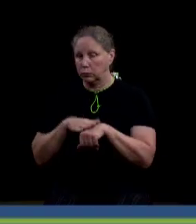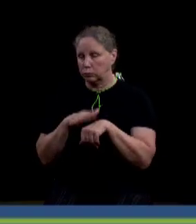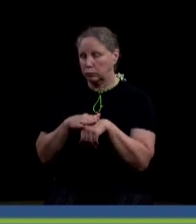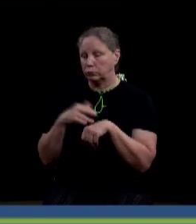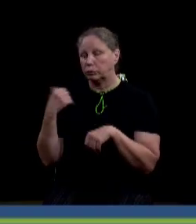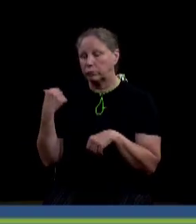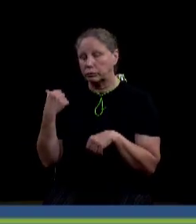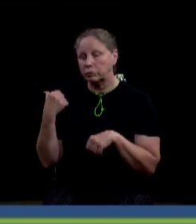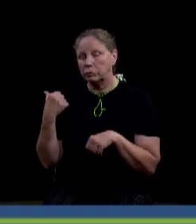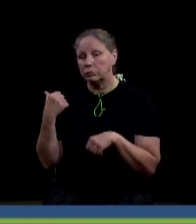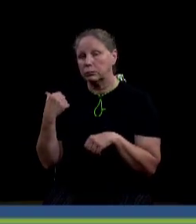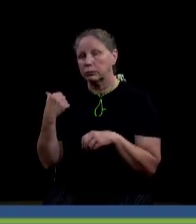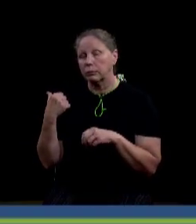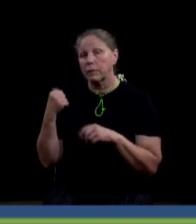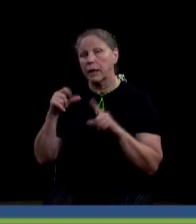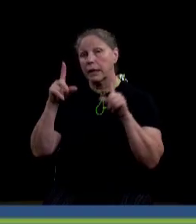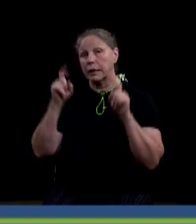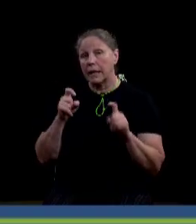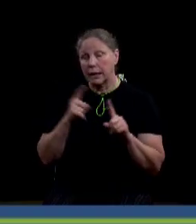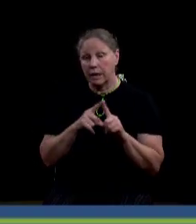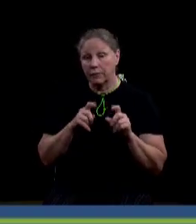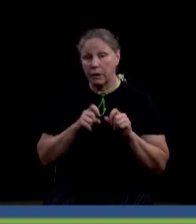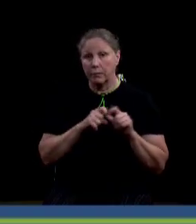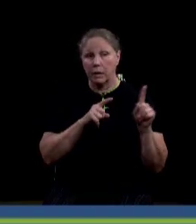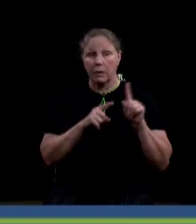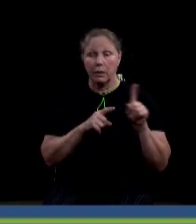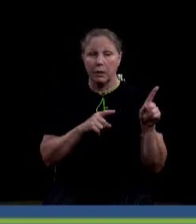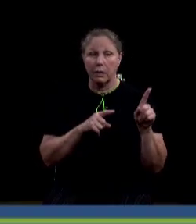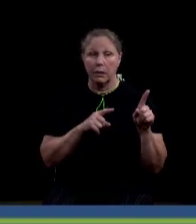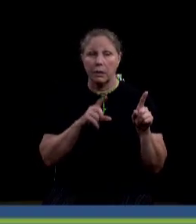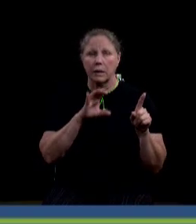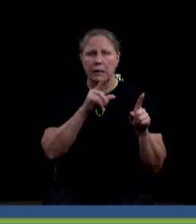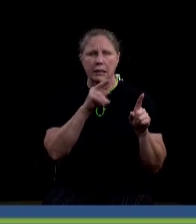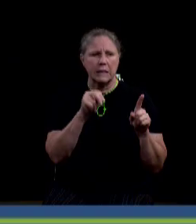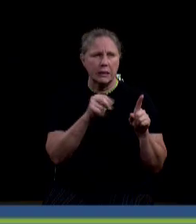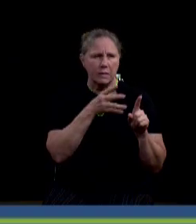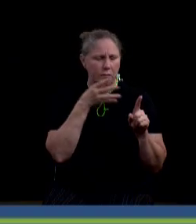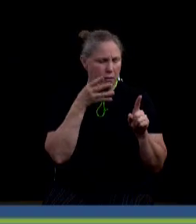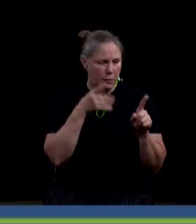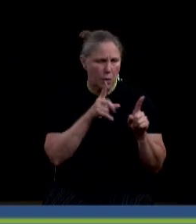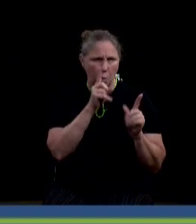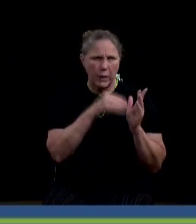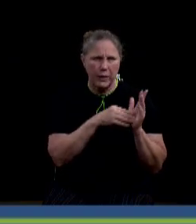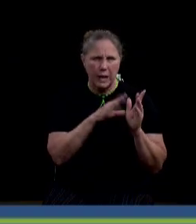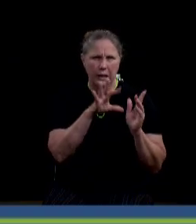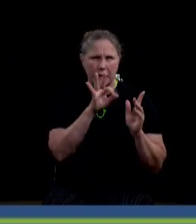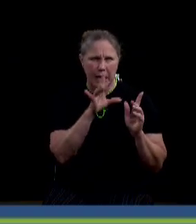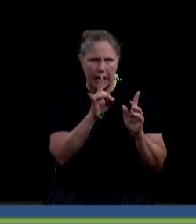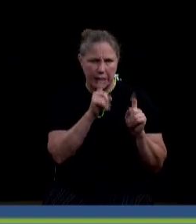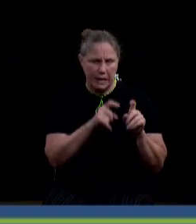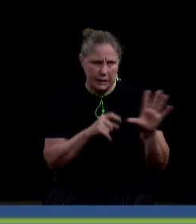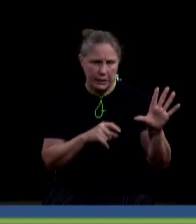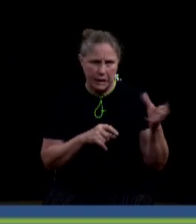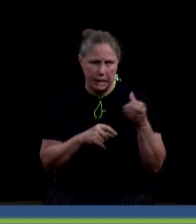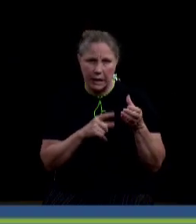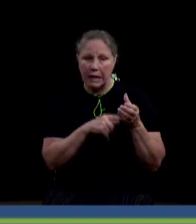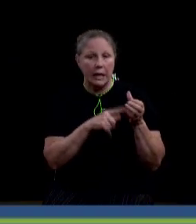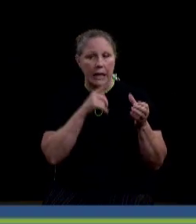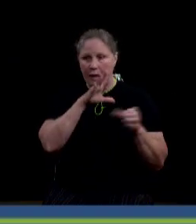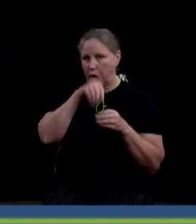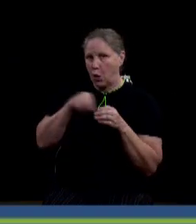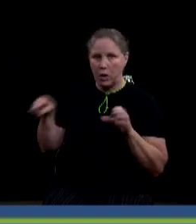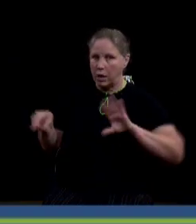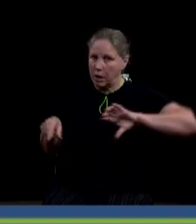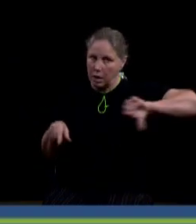Farm, which there were about 1,098 tests, are not included in this data. We're still waiting back. There's a number of